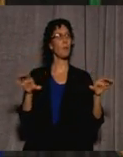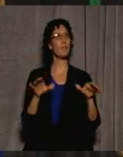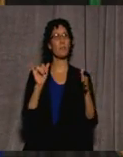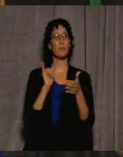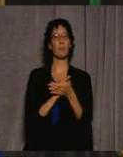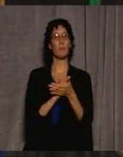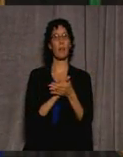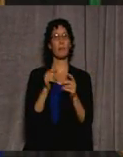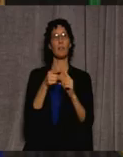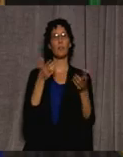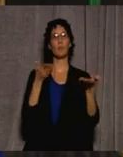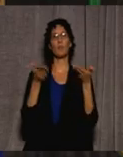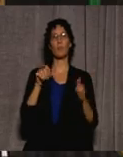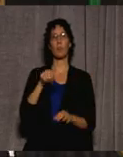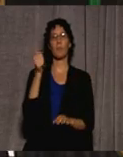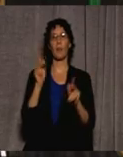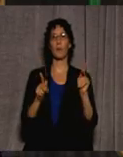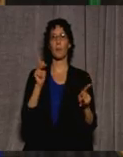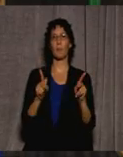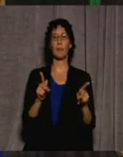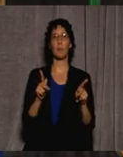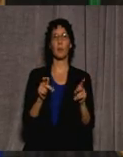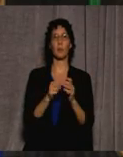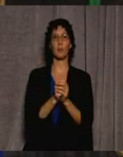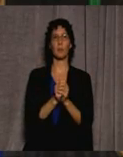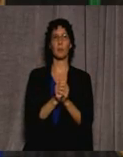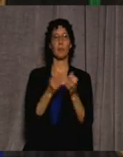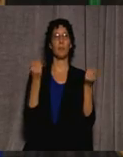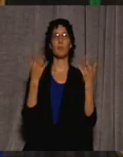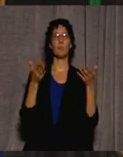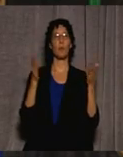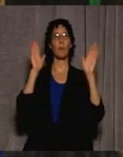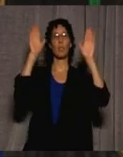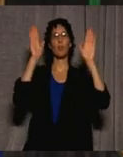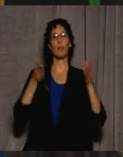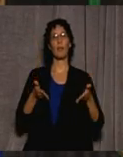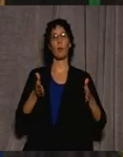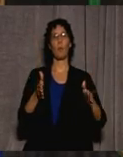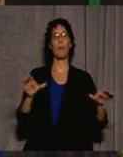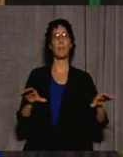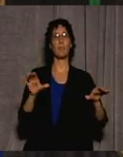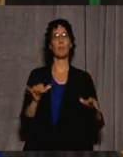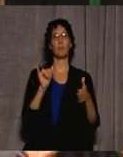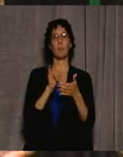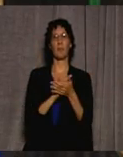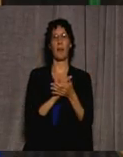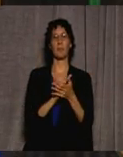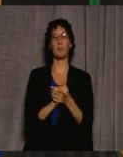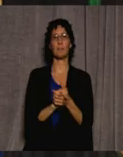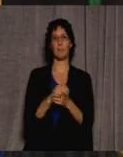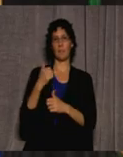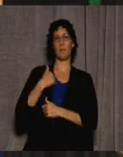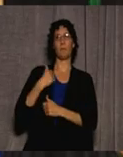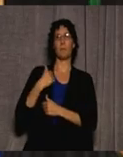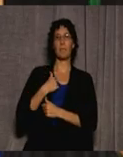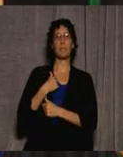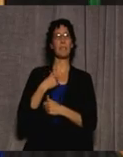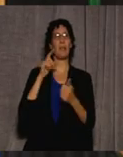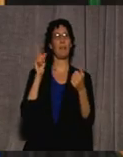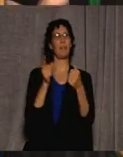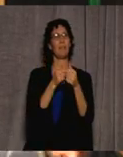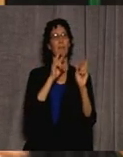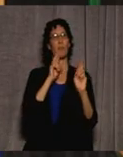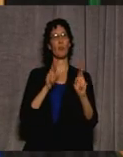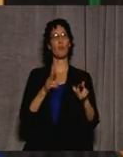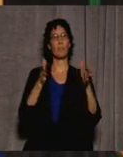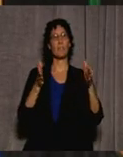serve others, to help others. There are so many great ways to do that. I mentioned the U.S. military, the first responders, and there are other ways to do that